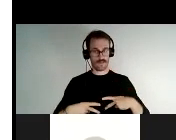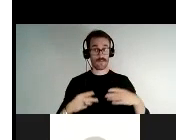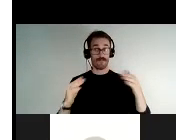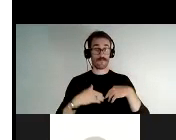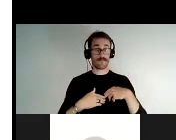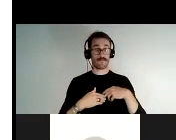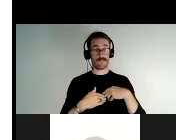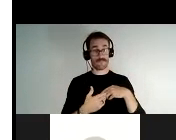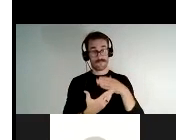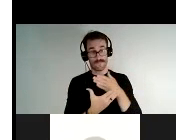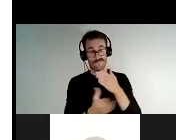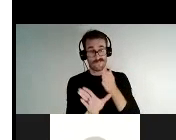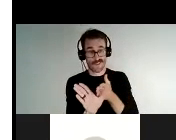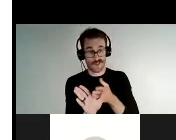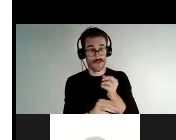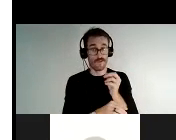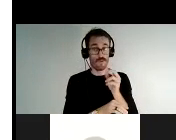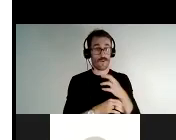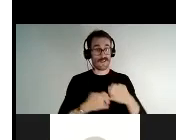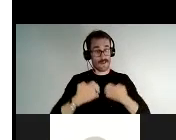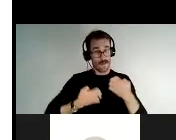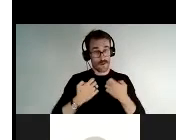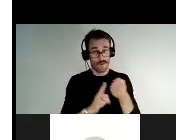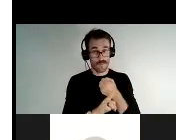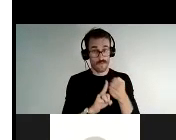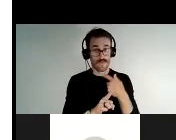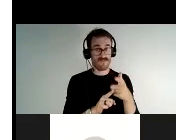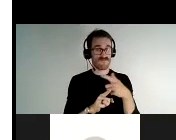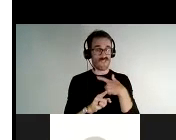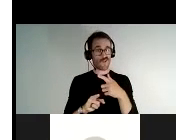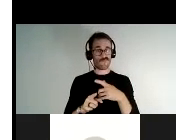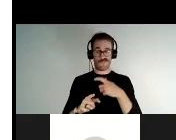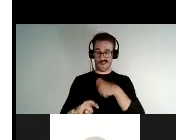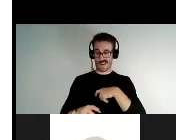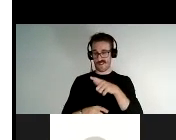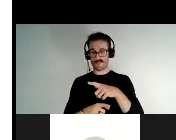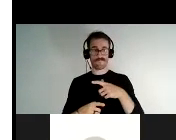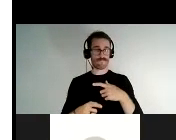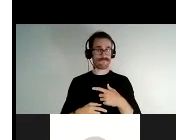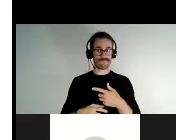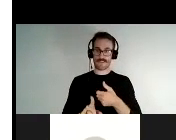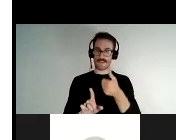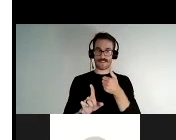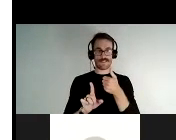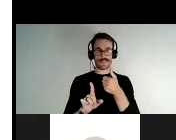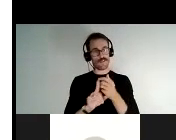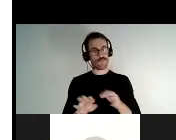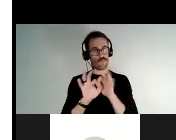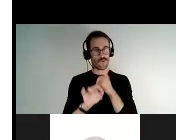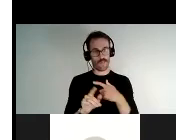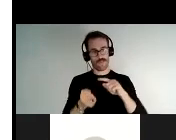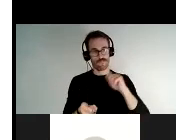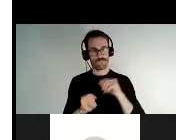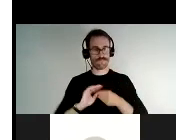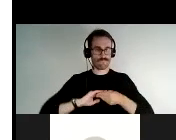emotional abuse, including diminishing identity, their self-worth. Sexual abuse, any kind